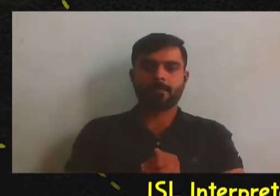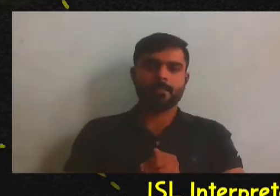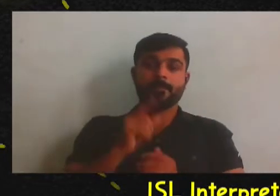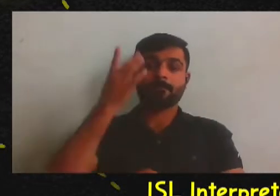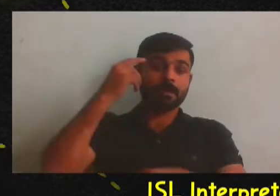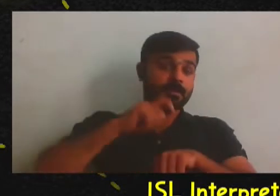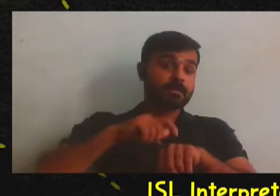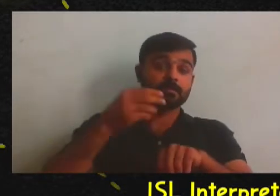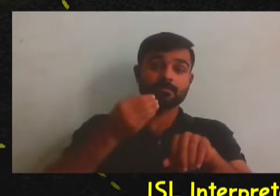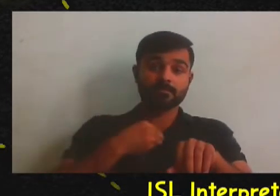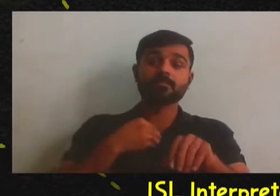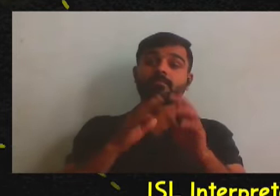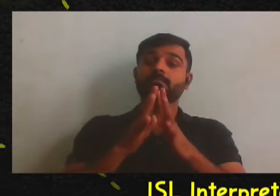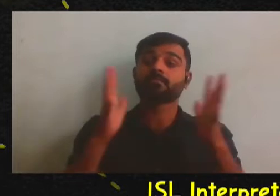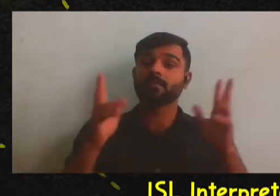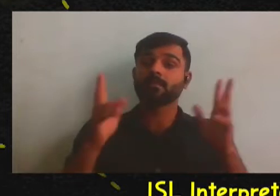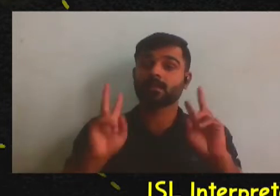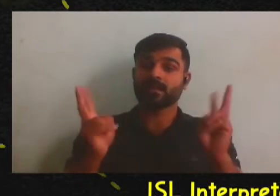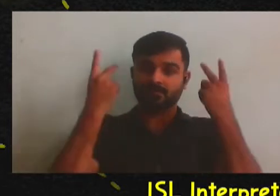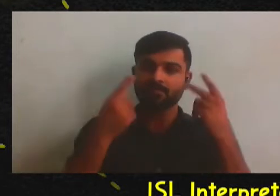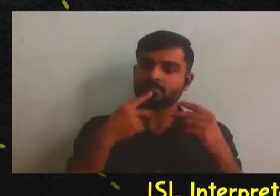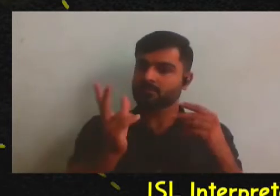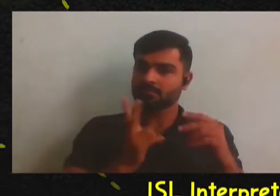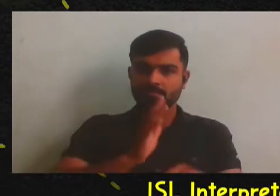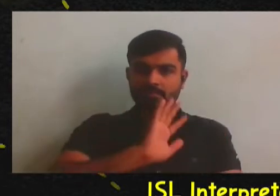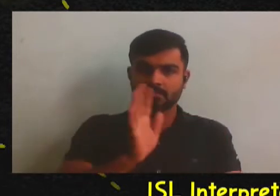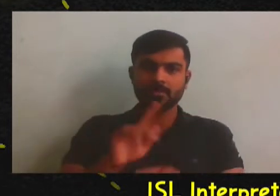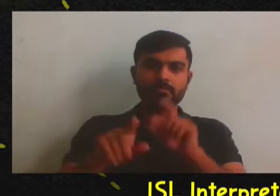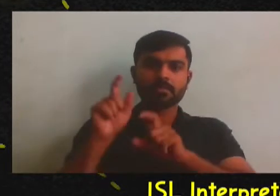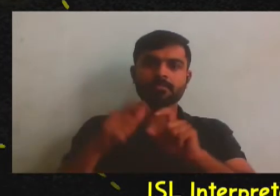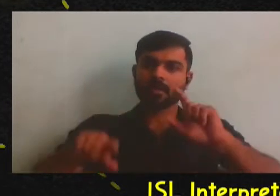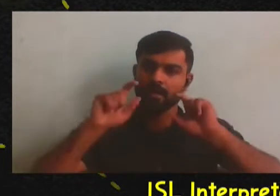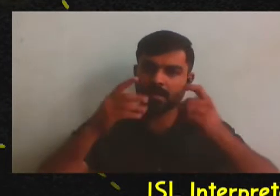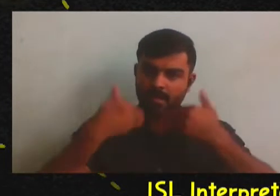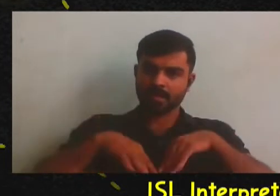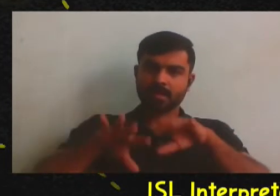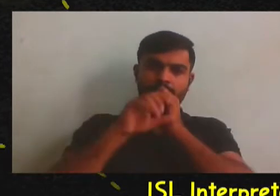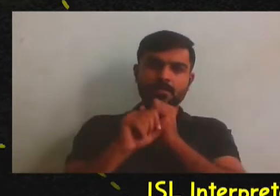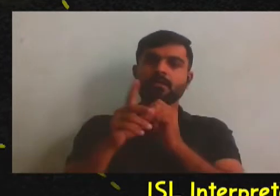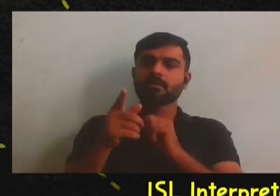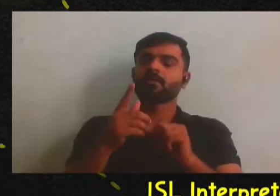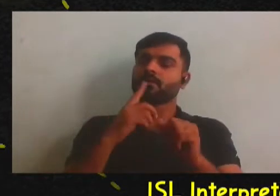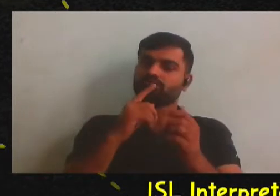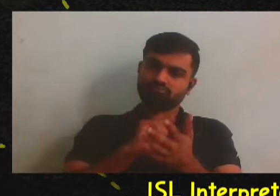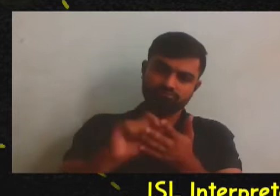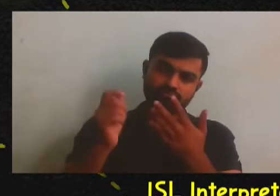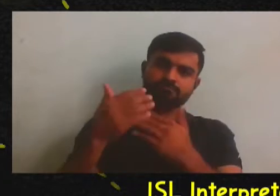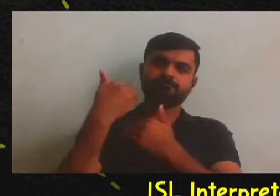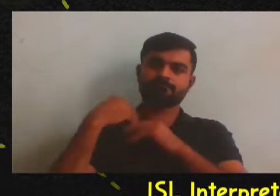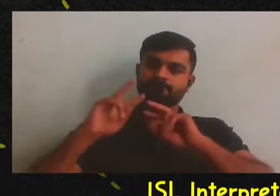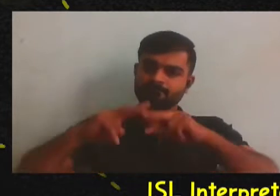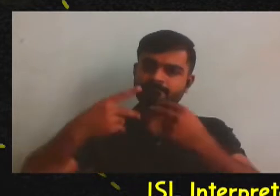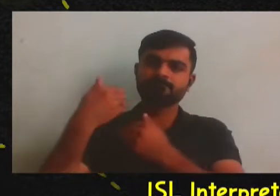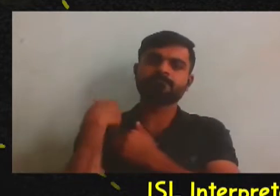to me told me something very different. It didn't tell me that those people didn't care about privacy. It told me that I had a greater